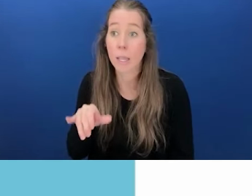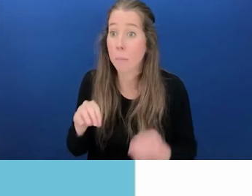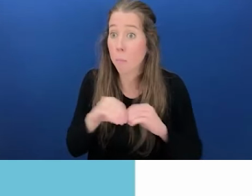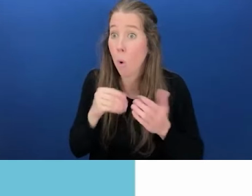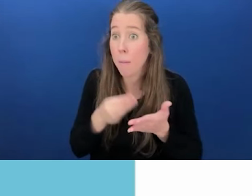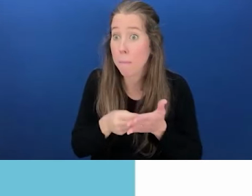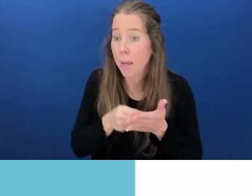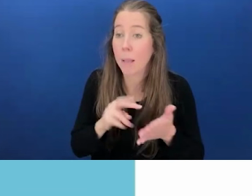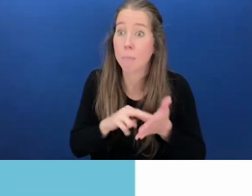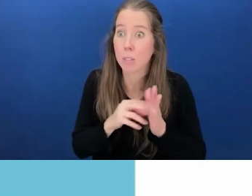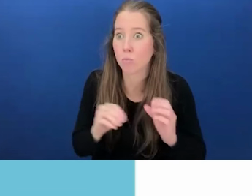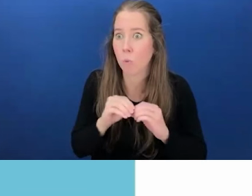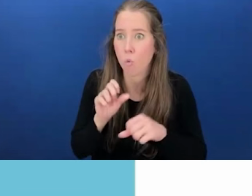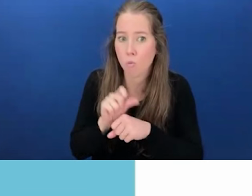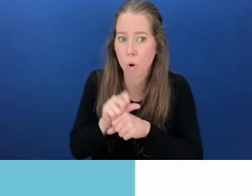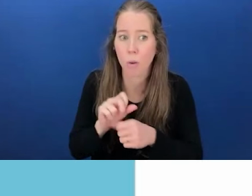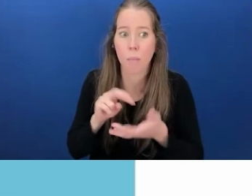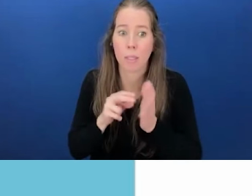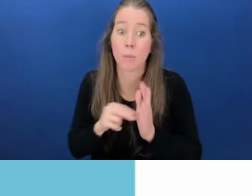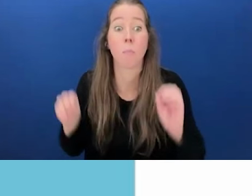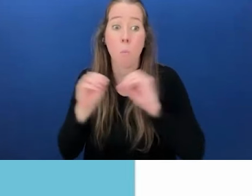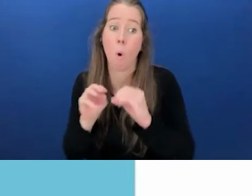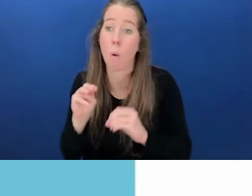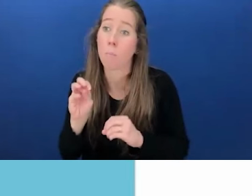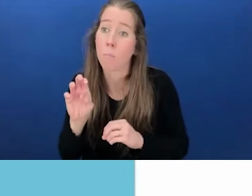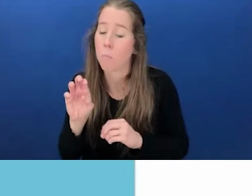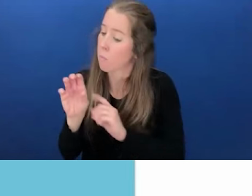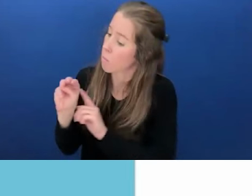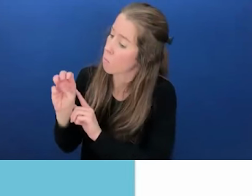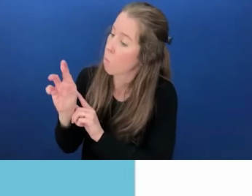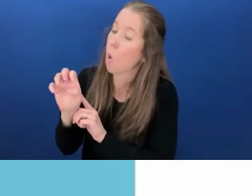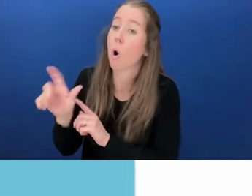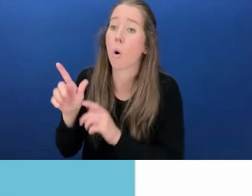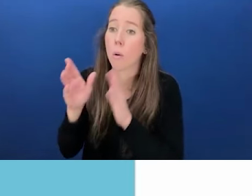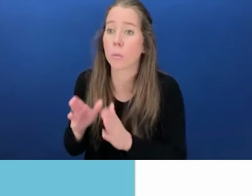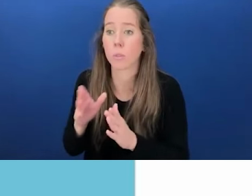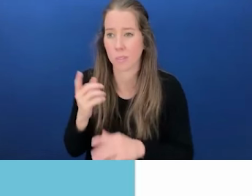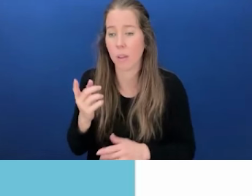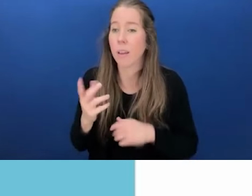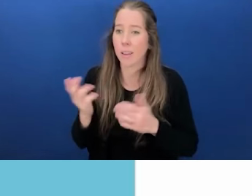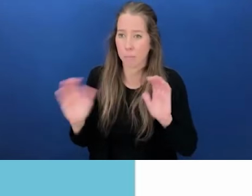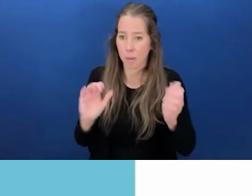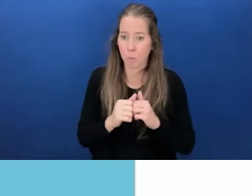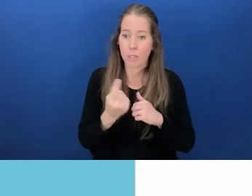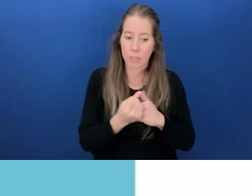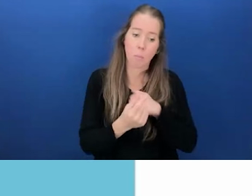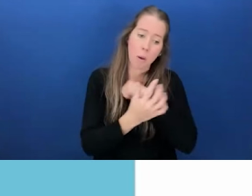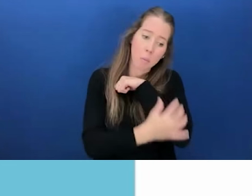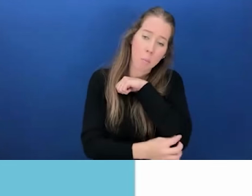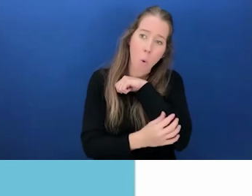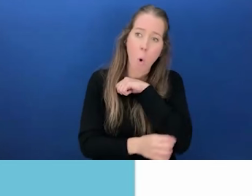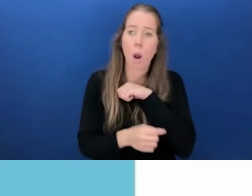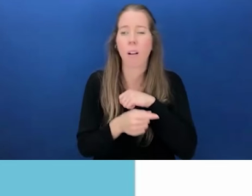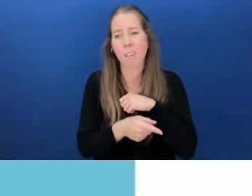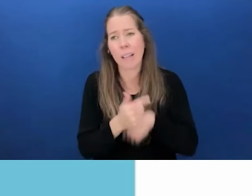harder worker equals a more moral person. So someone in the reverse who is poor must be somehow lazy and deserving of